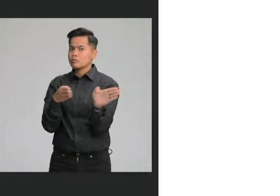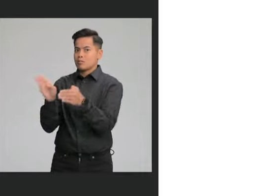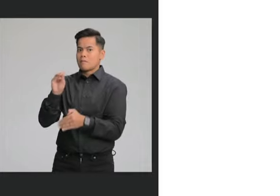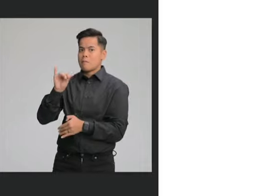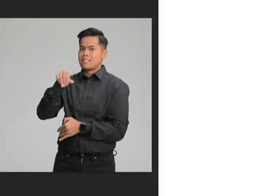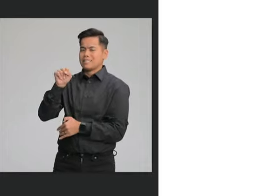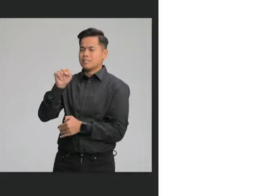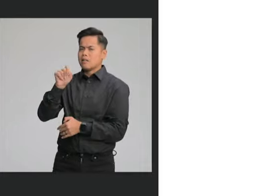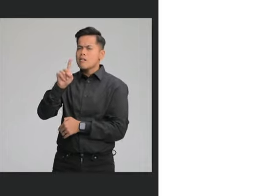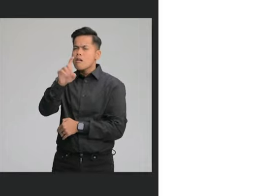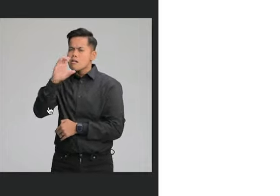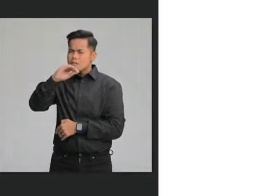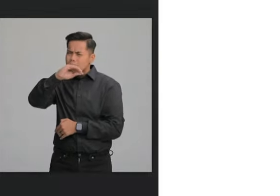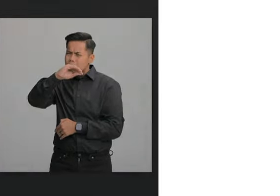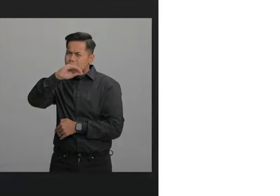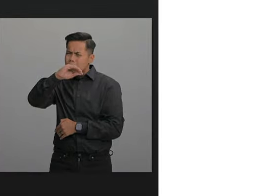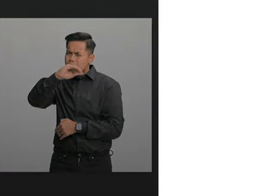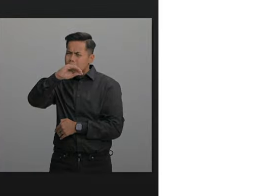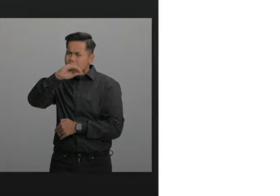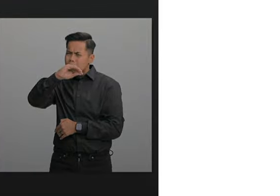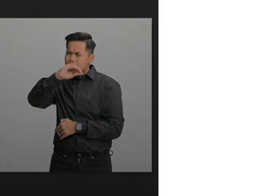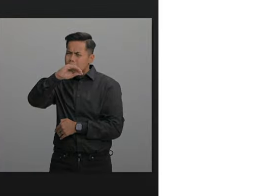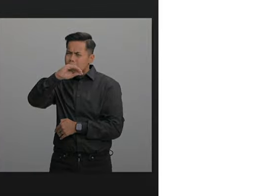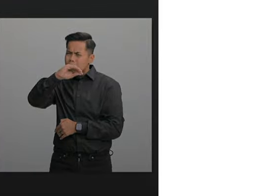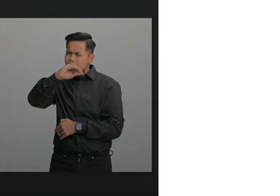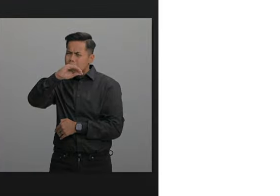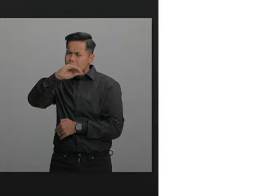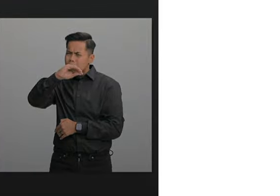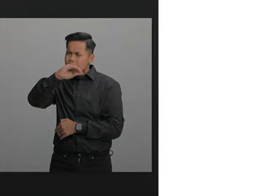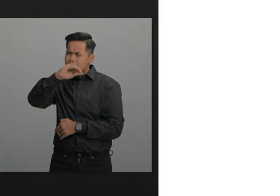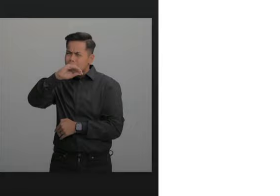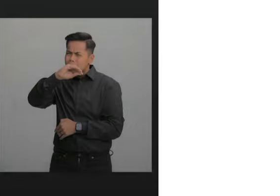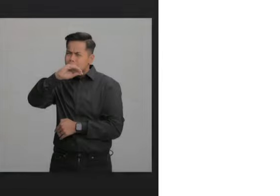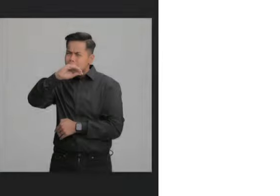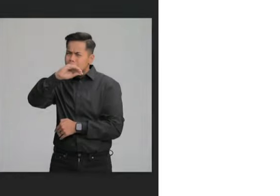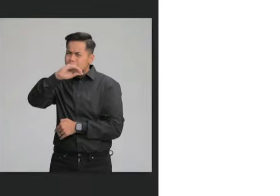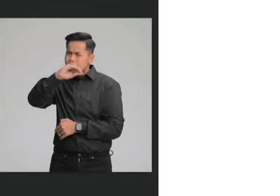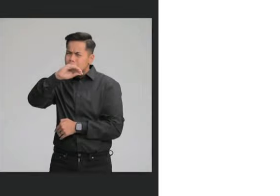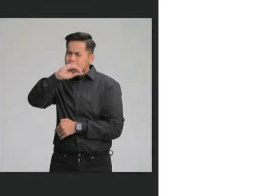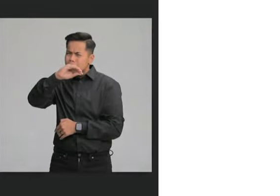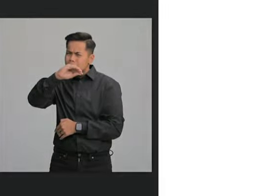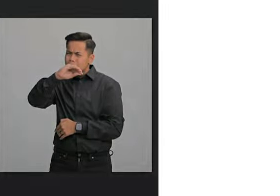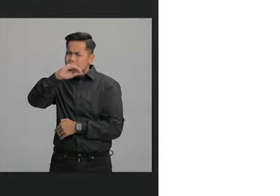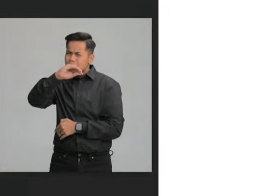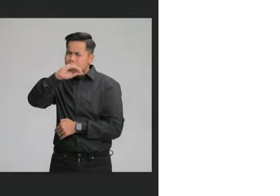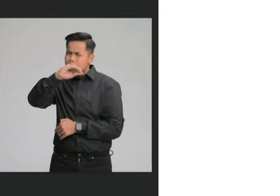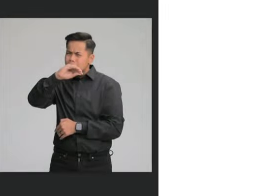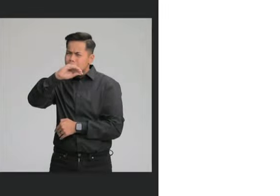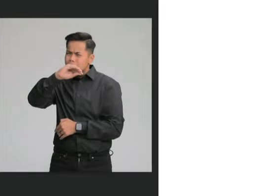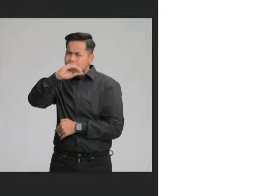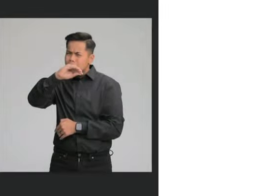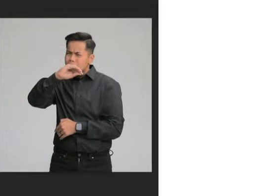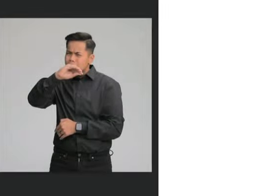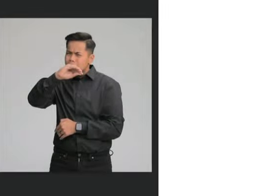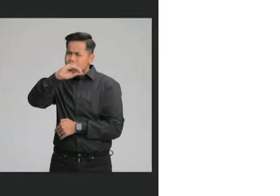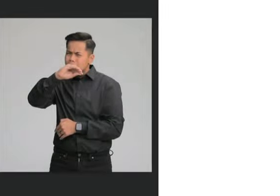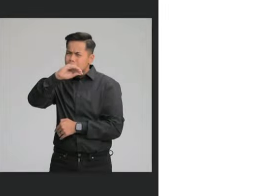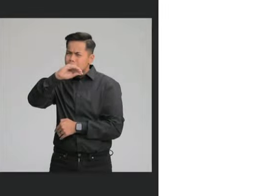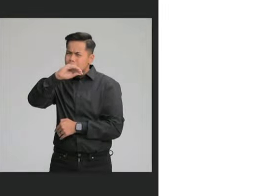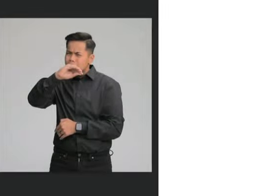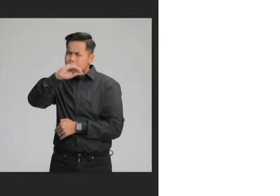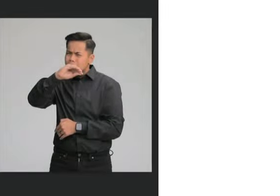shift OIS and 100... Okay, let's look at this. So we got quad pixel sensor. All right, don't know what that means. Nanometer pixel size.